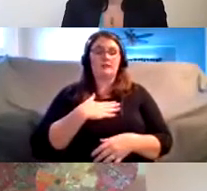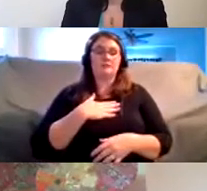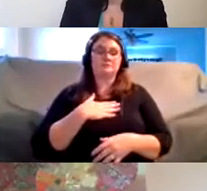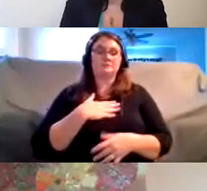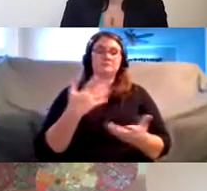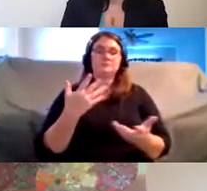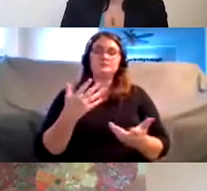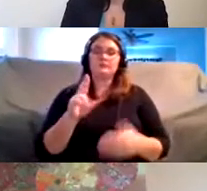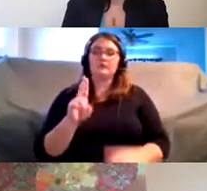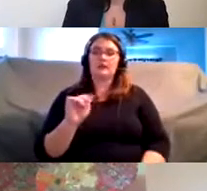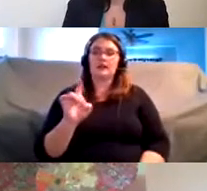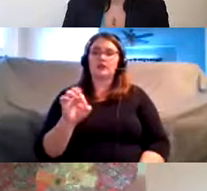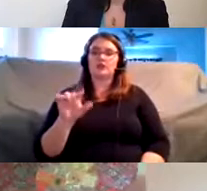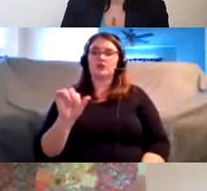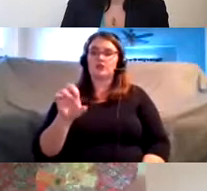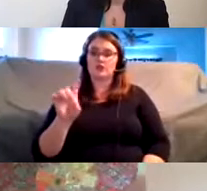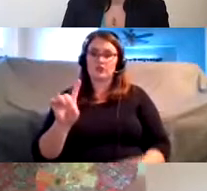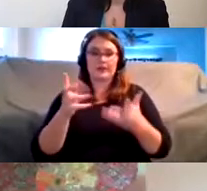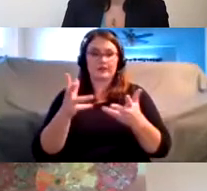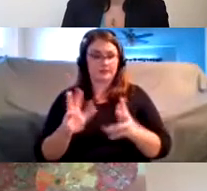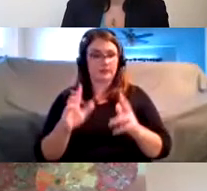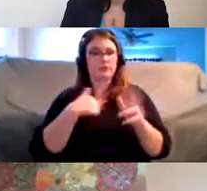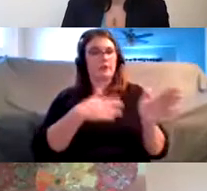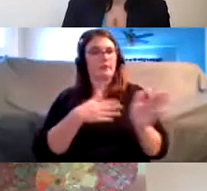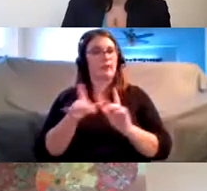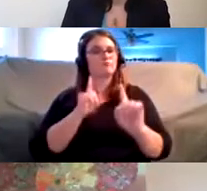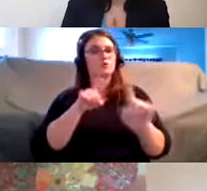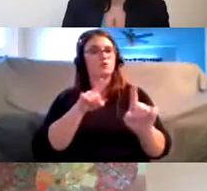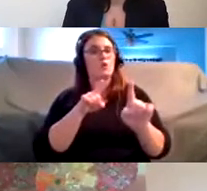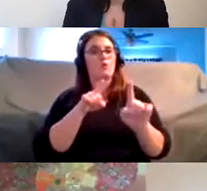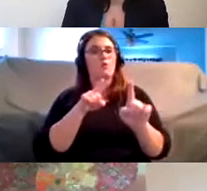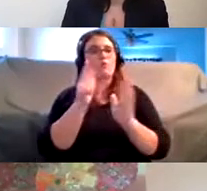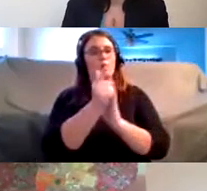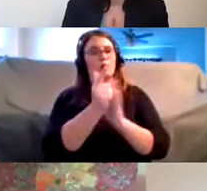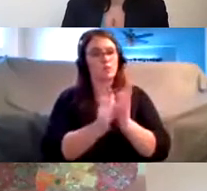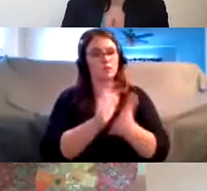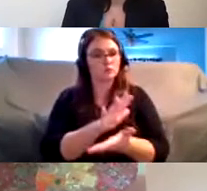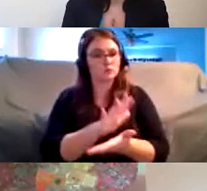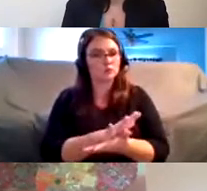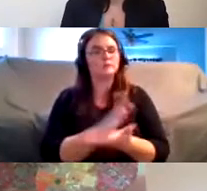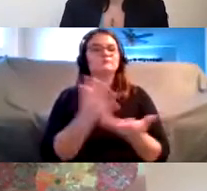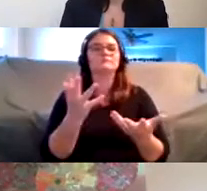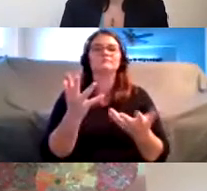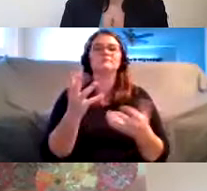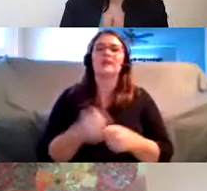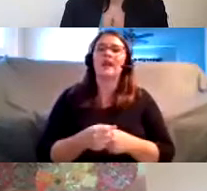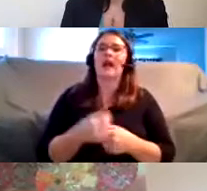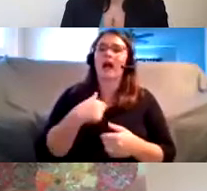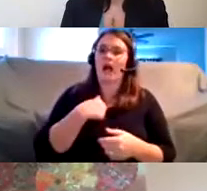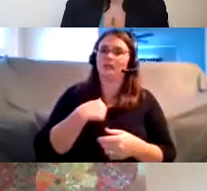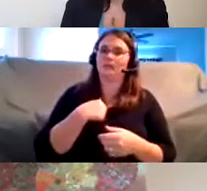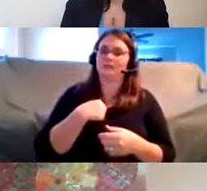that I knew, I was given the choice of being a lawyer or a doctor, and those were the two things I was allowed to choose between. And